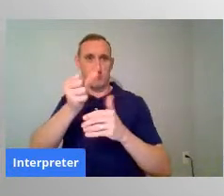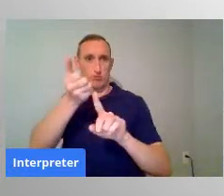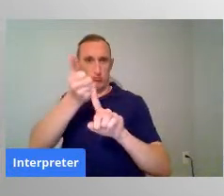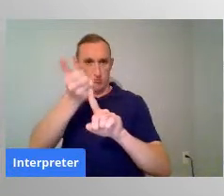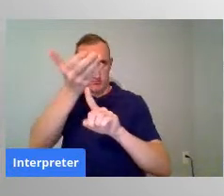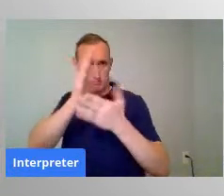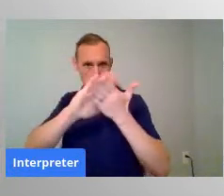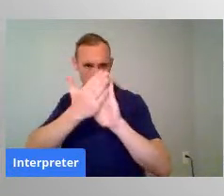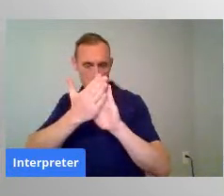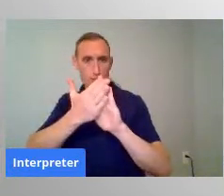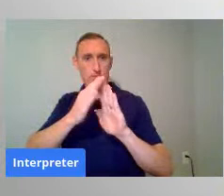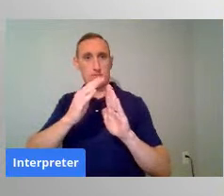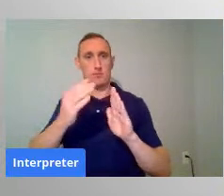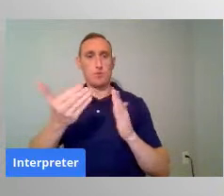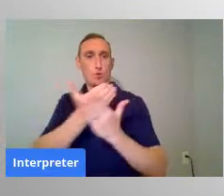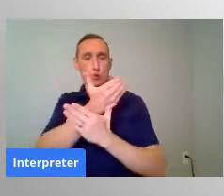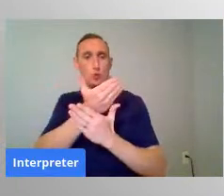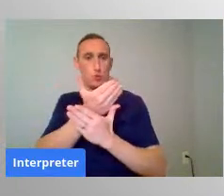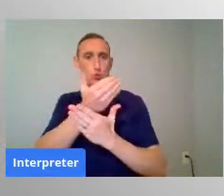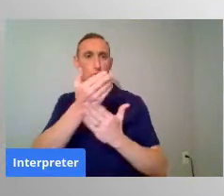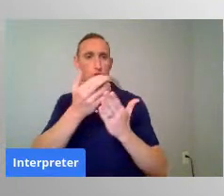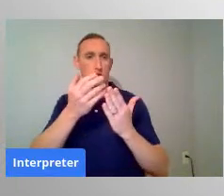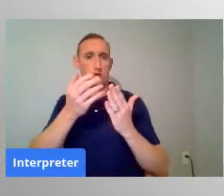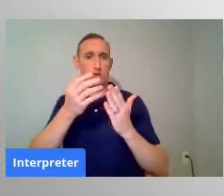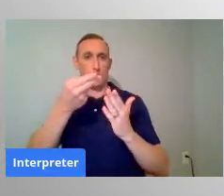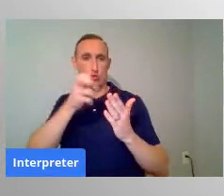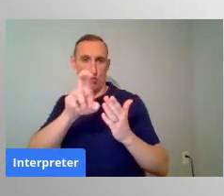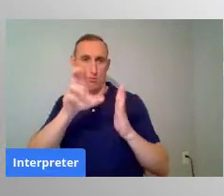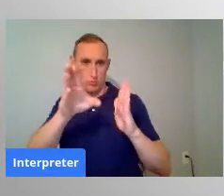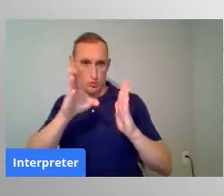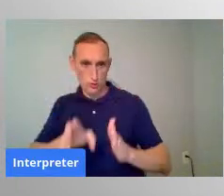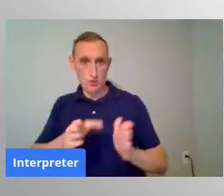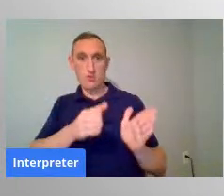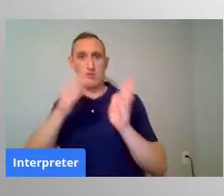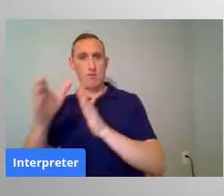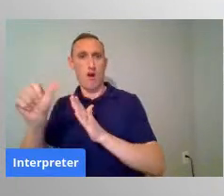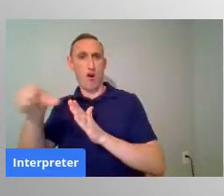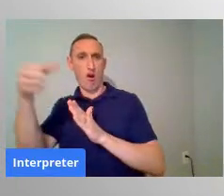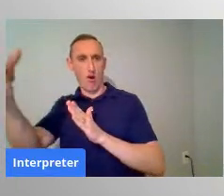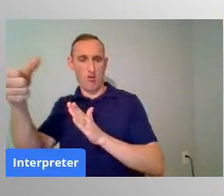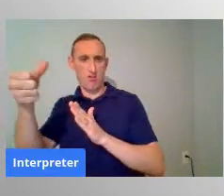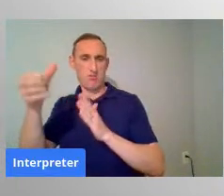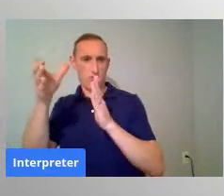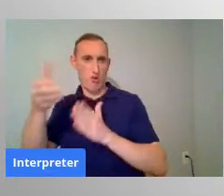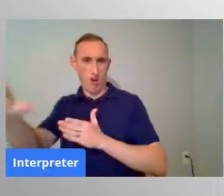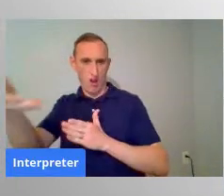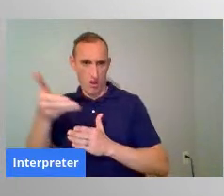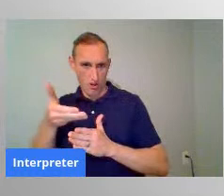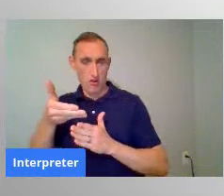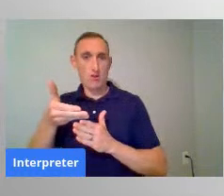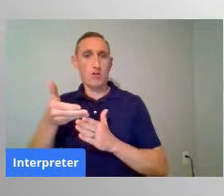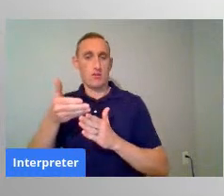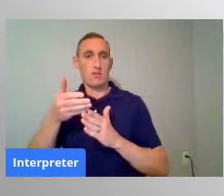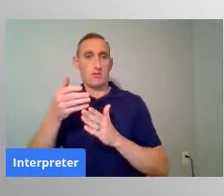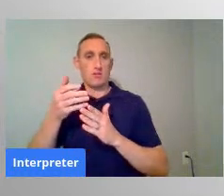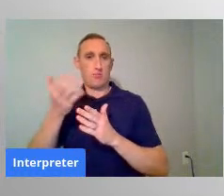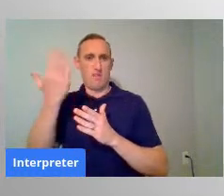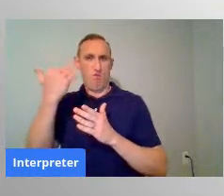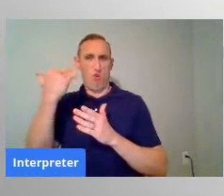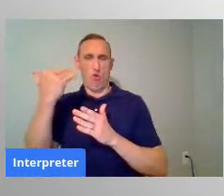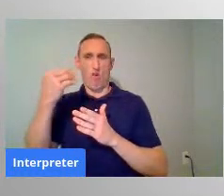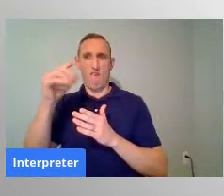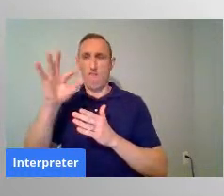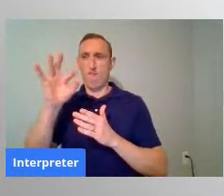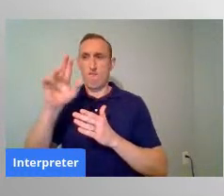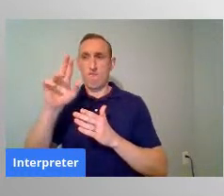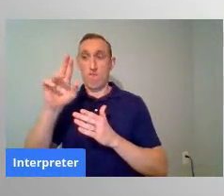hired Dr. Marsha Francis, who is currently in Fulton County, but did her graduate work at the University of Georgia and